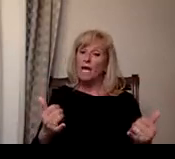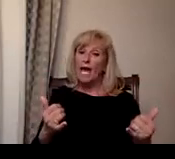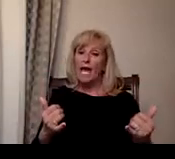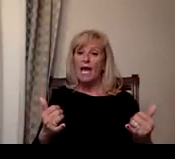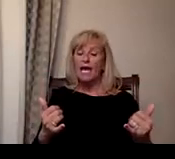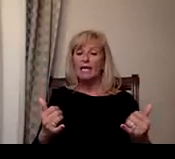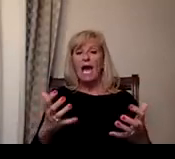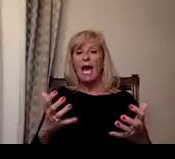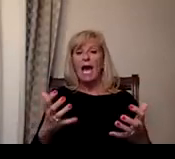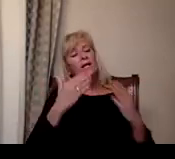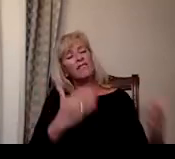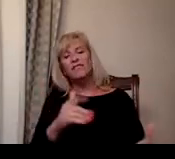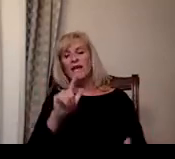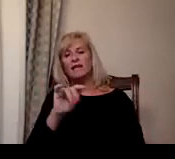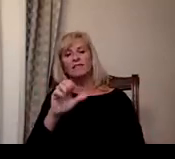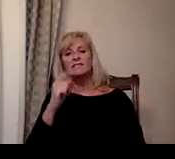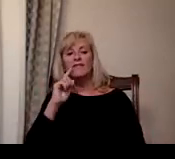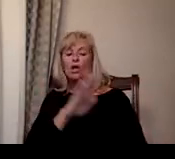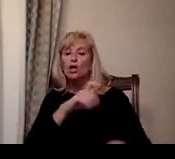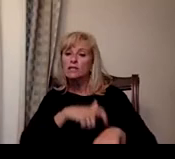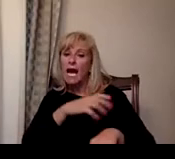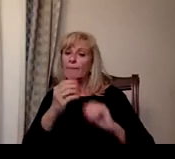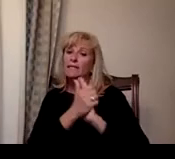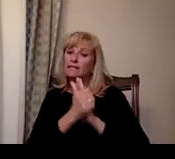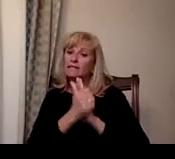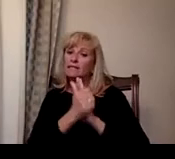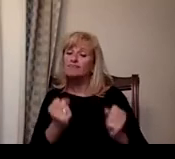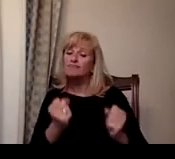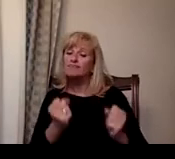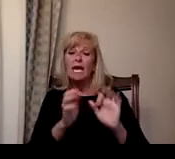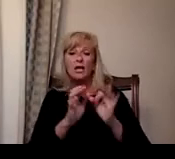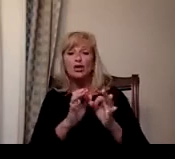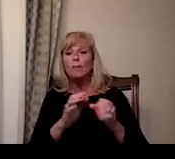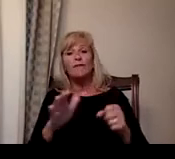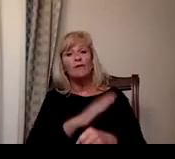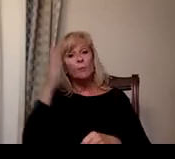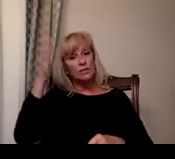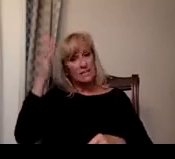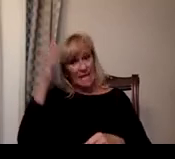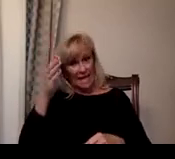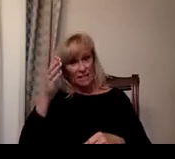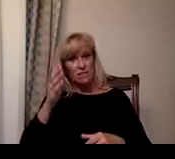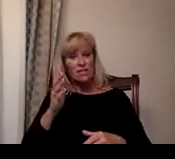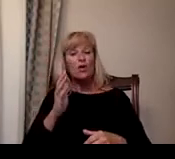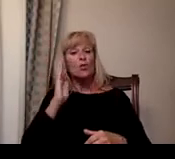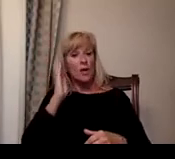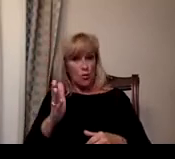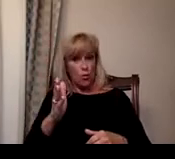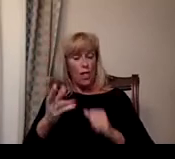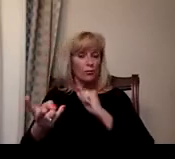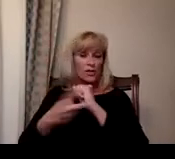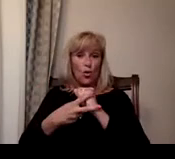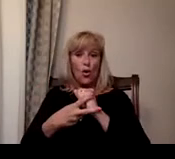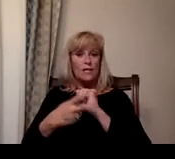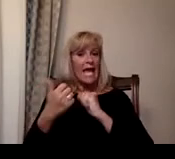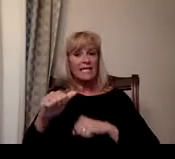to hugely thank Lisa for her time and talent in interpreting this entire presentation, so that there will be a recording available for